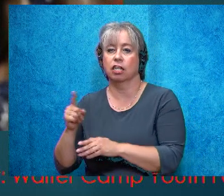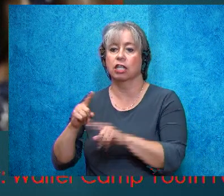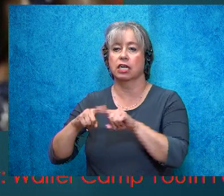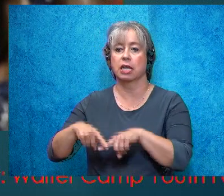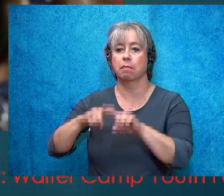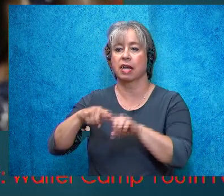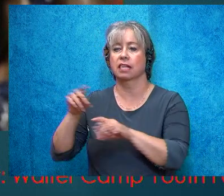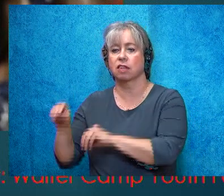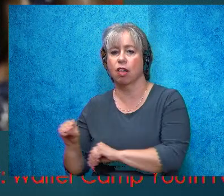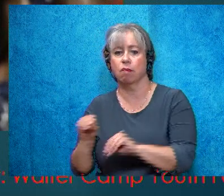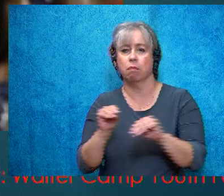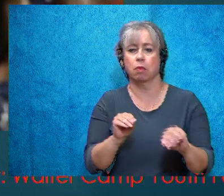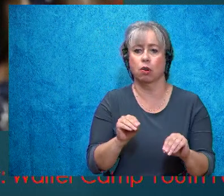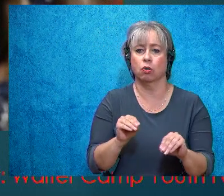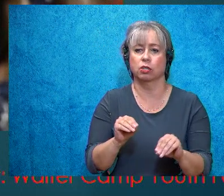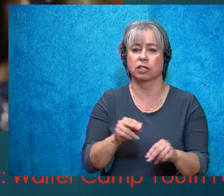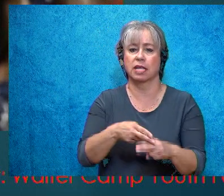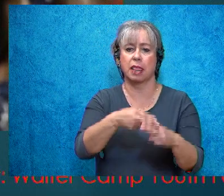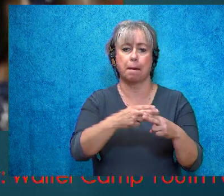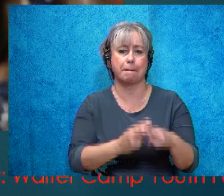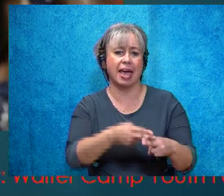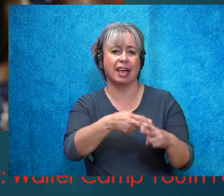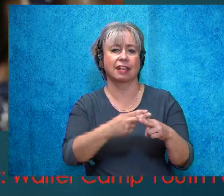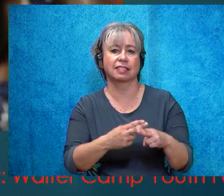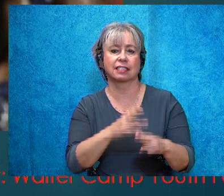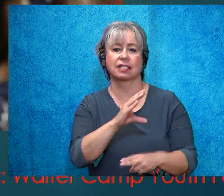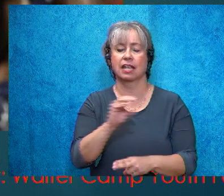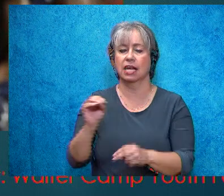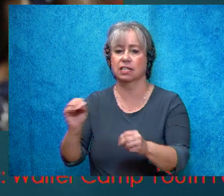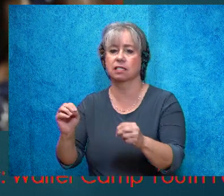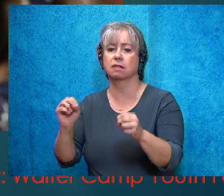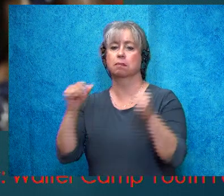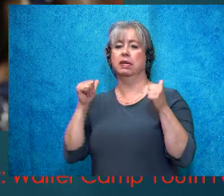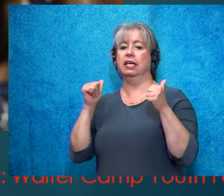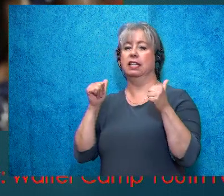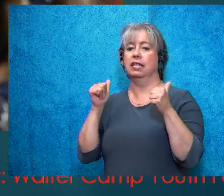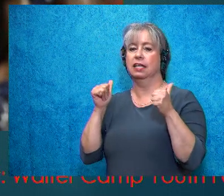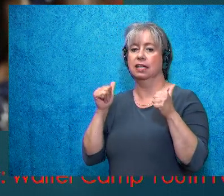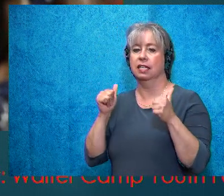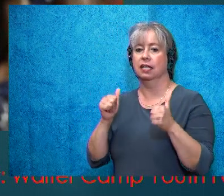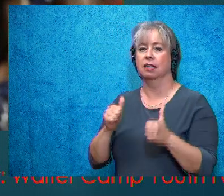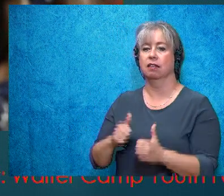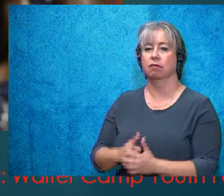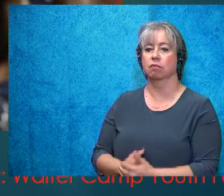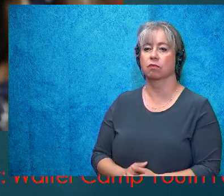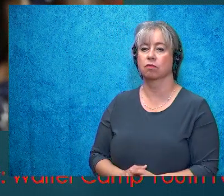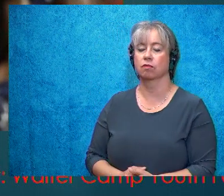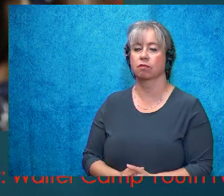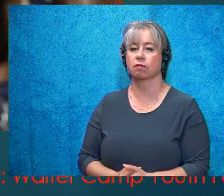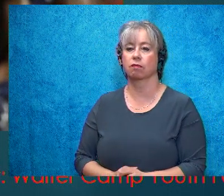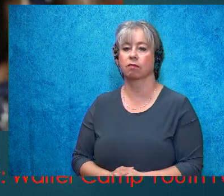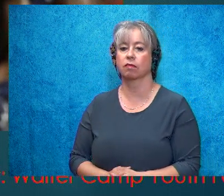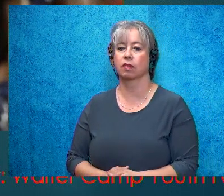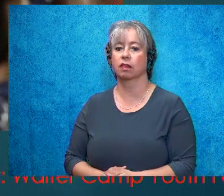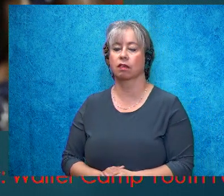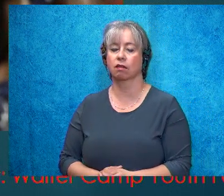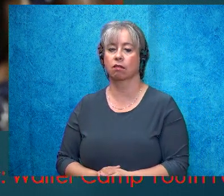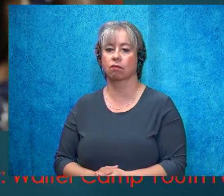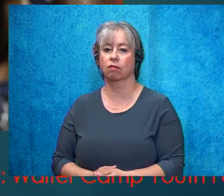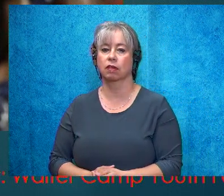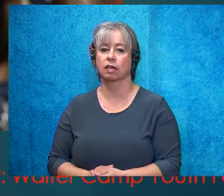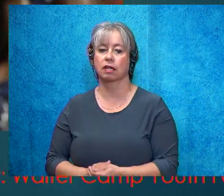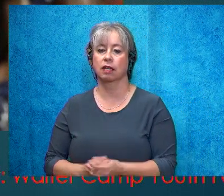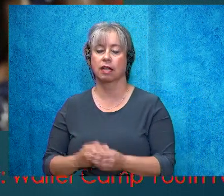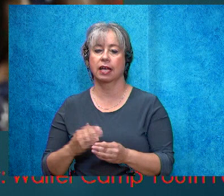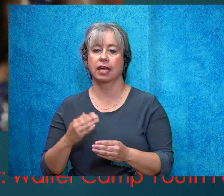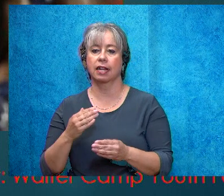speed, I was looking for kind of like the epitome of mass and speed, and I sent this text out to my friends